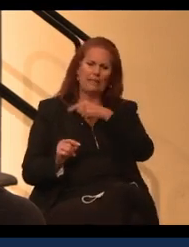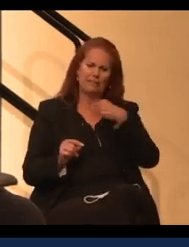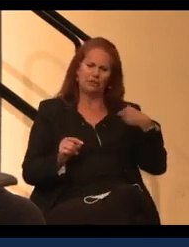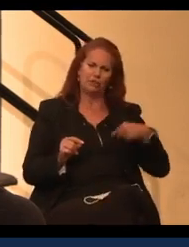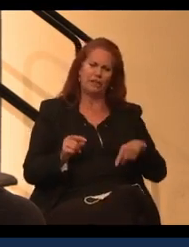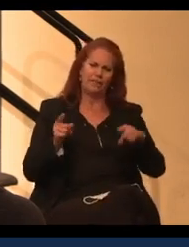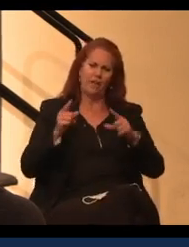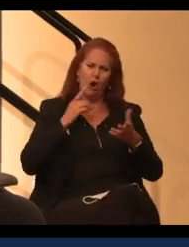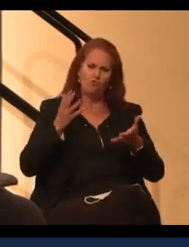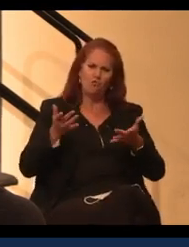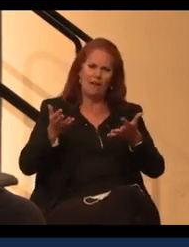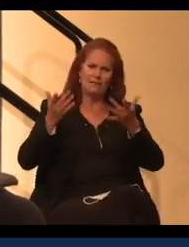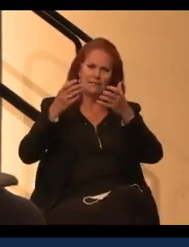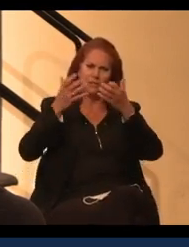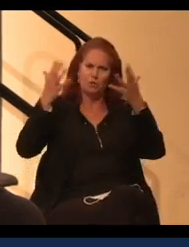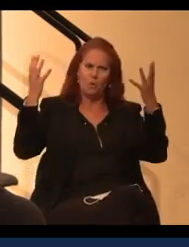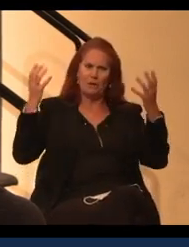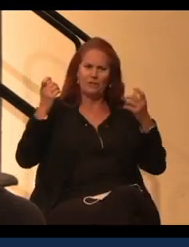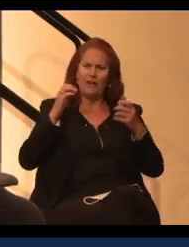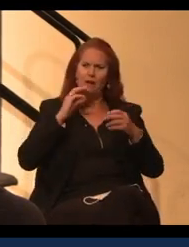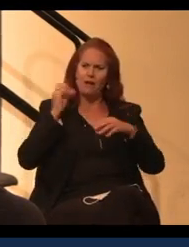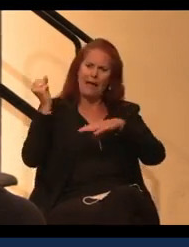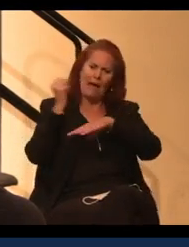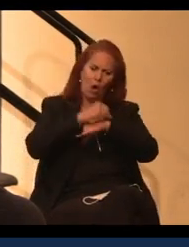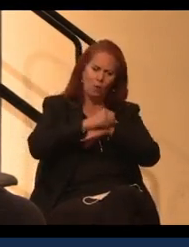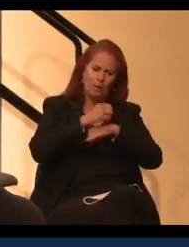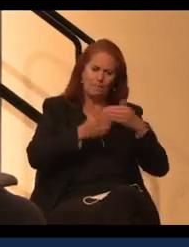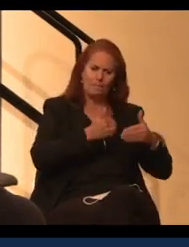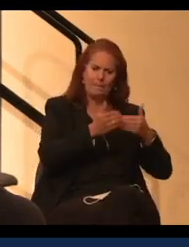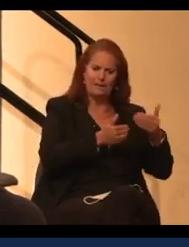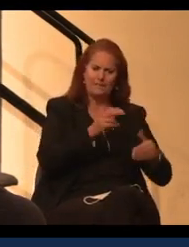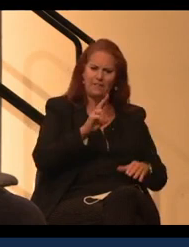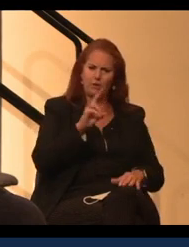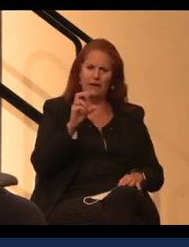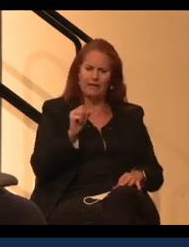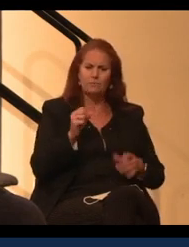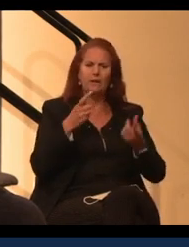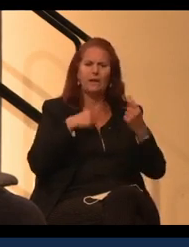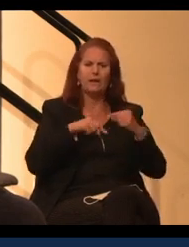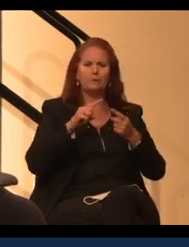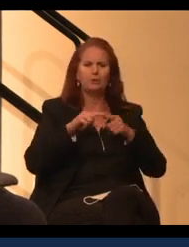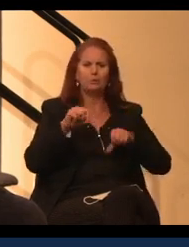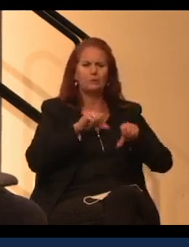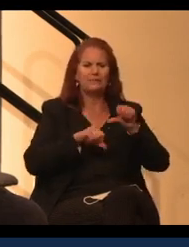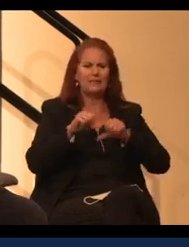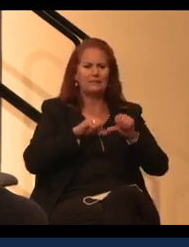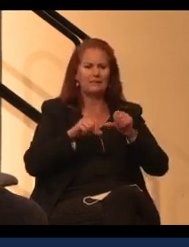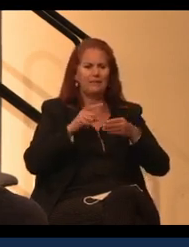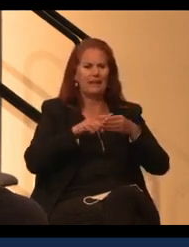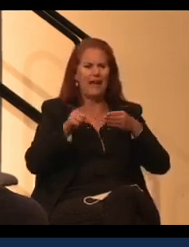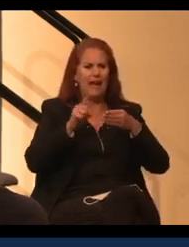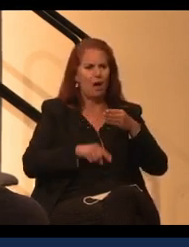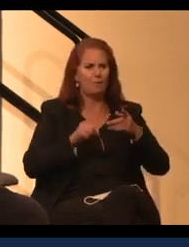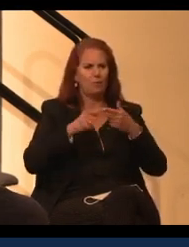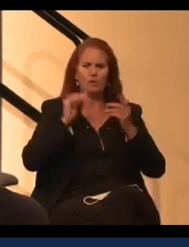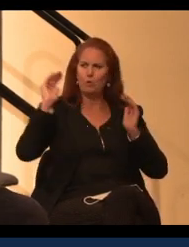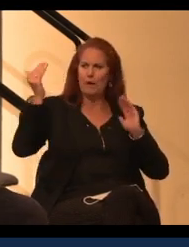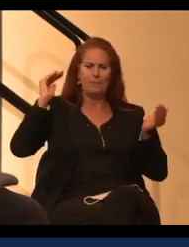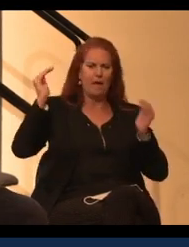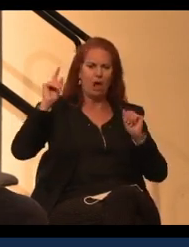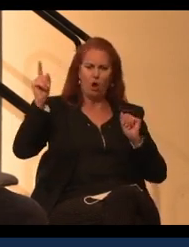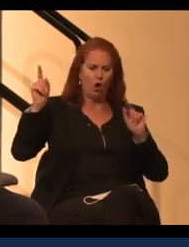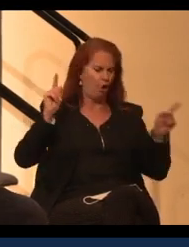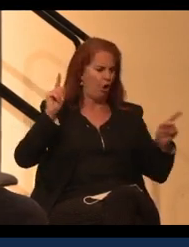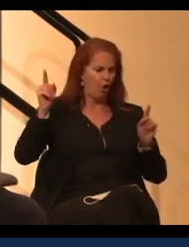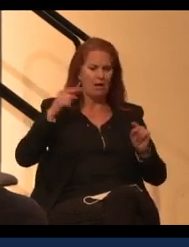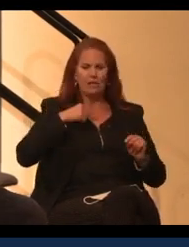are rising so much. They're actually outpacing the United States when it comes to the scientific output when you compare those countries. China is